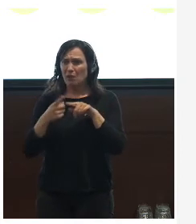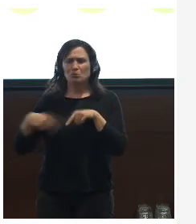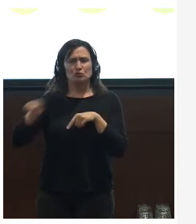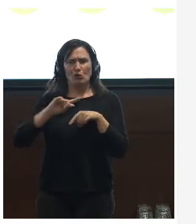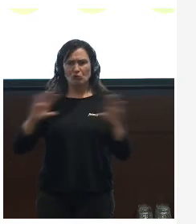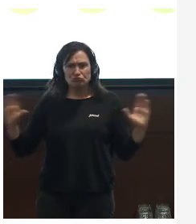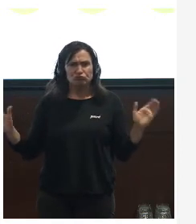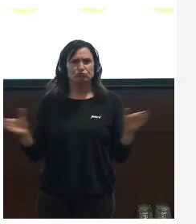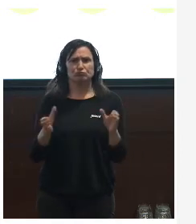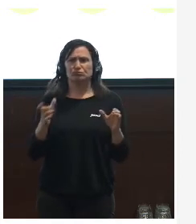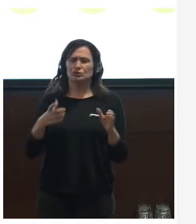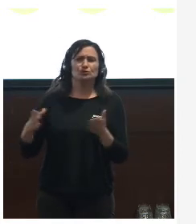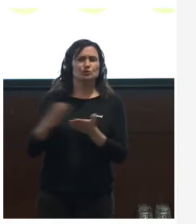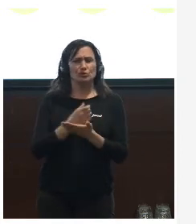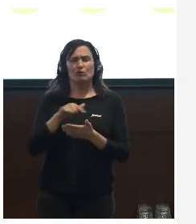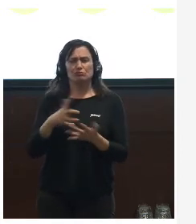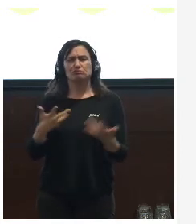other for that one shore excursion.